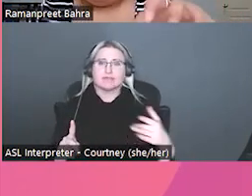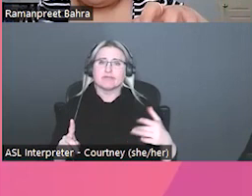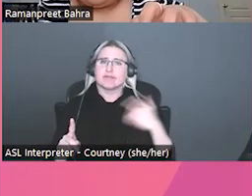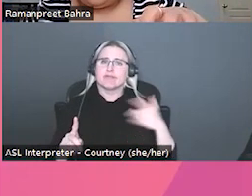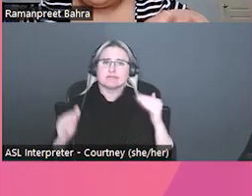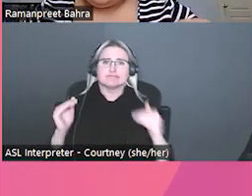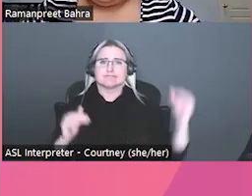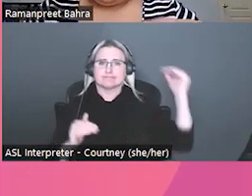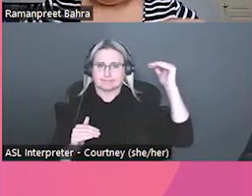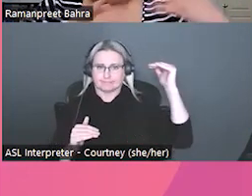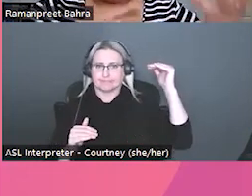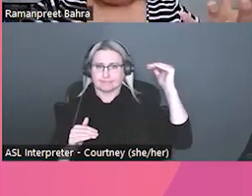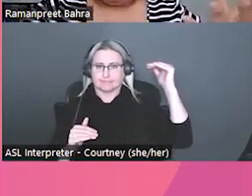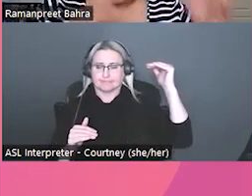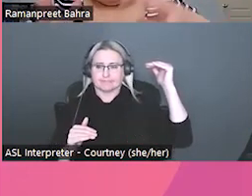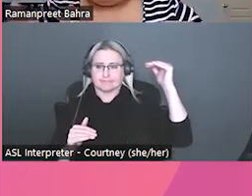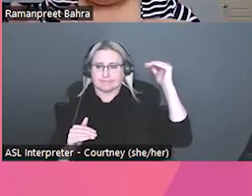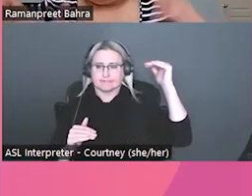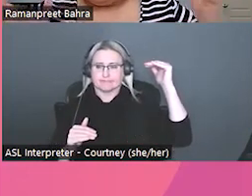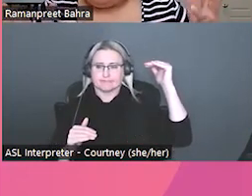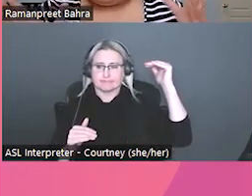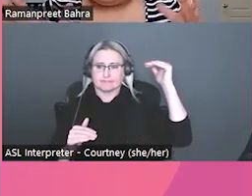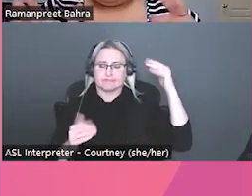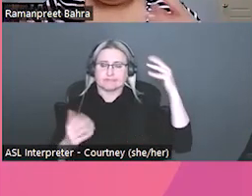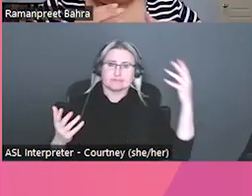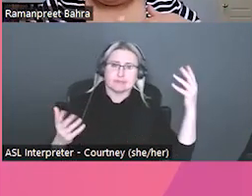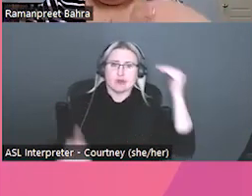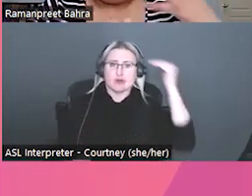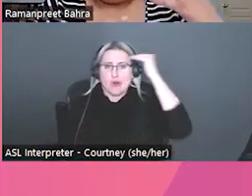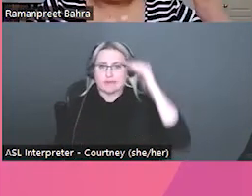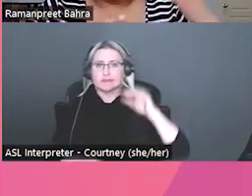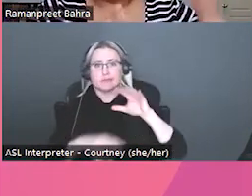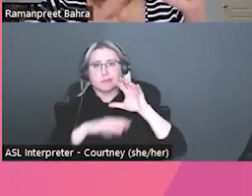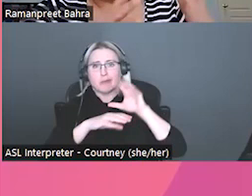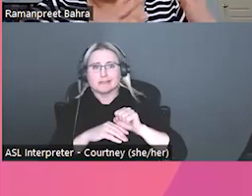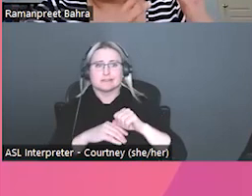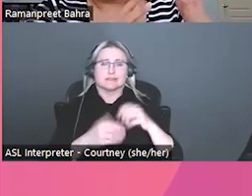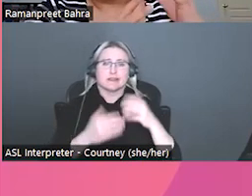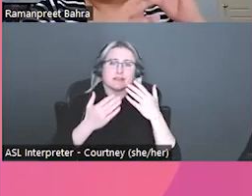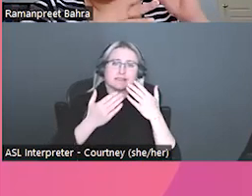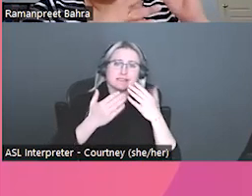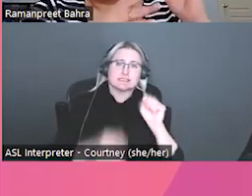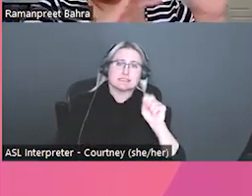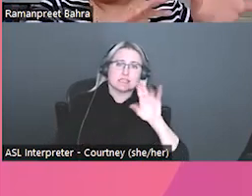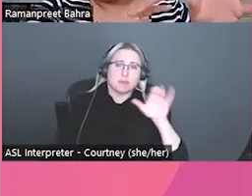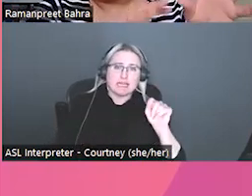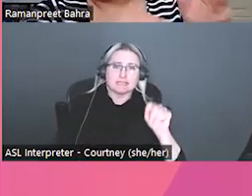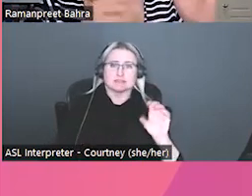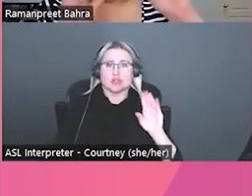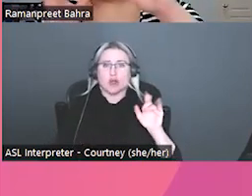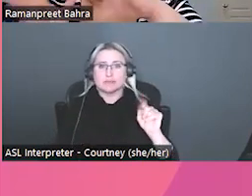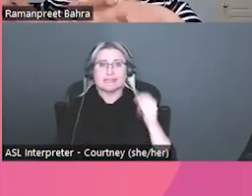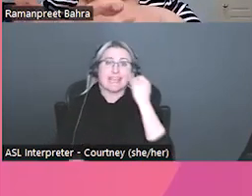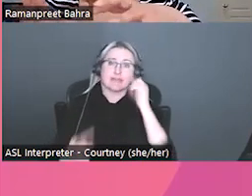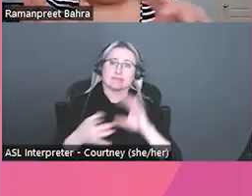and inferiority, subject, object, knowledge practices, in terms of if we think about like